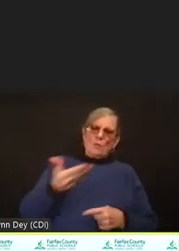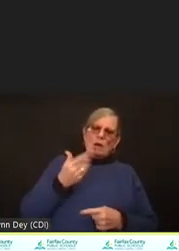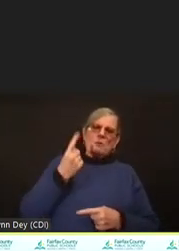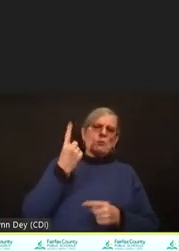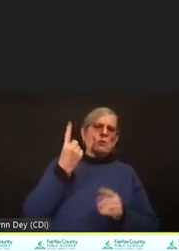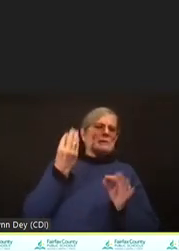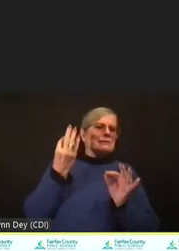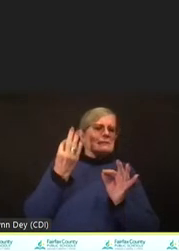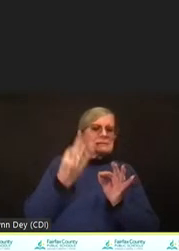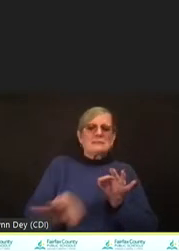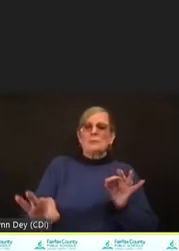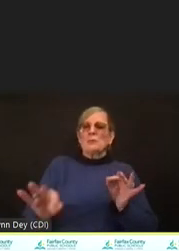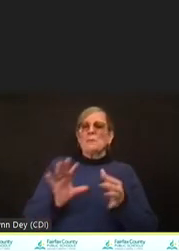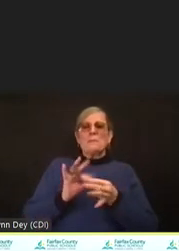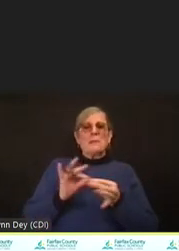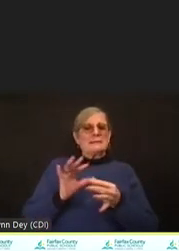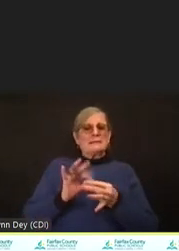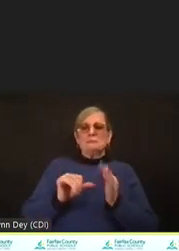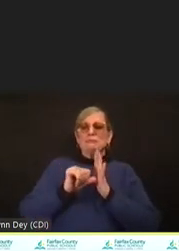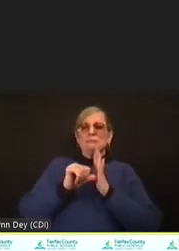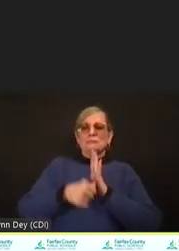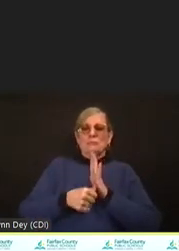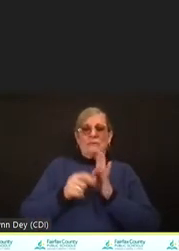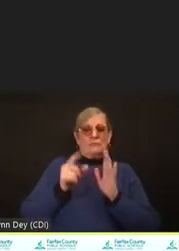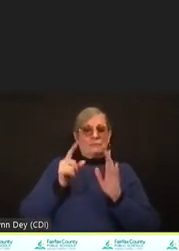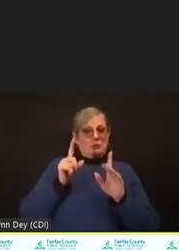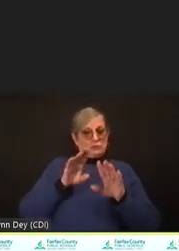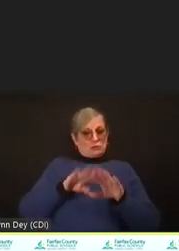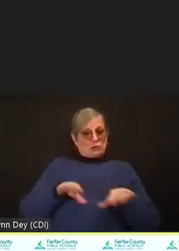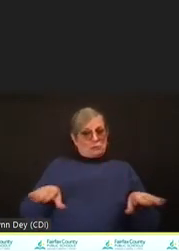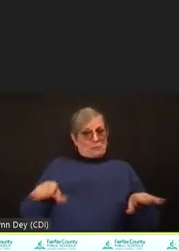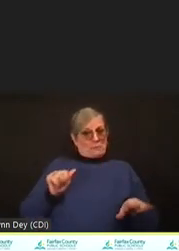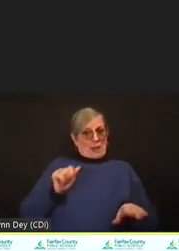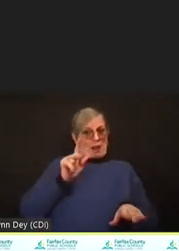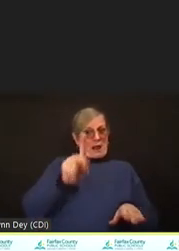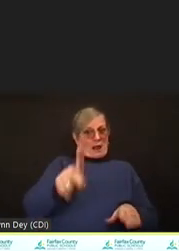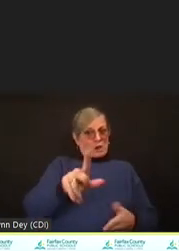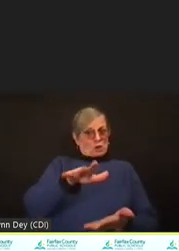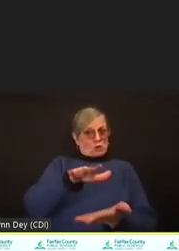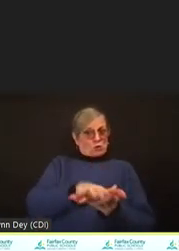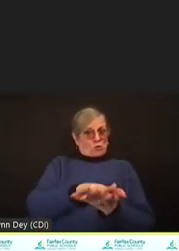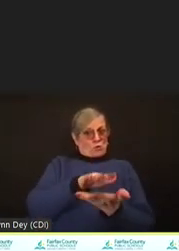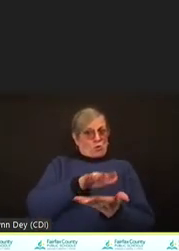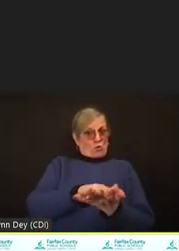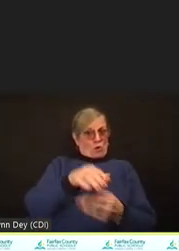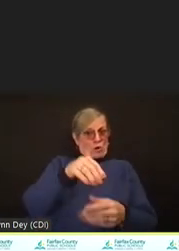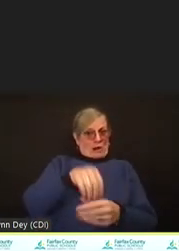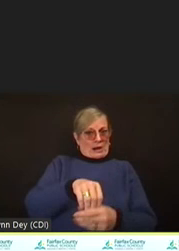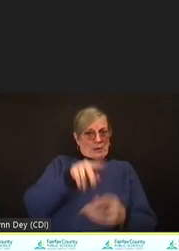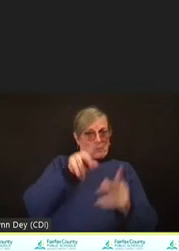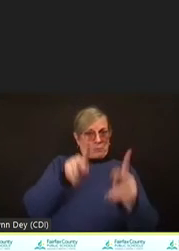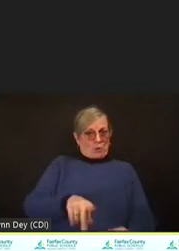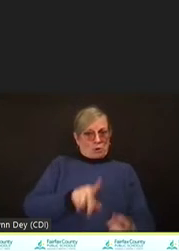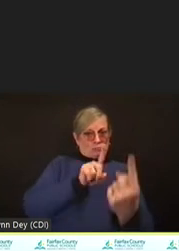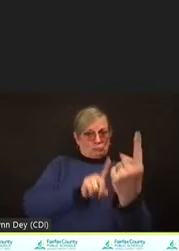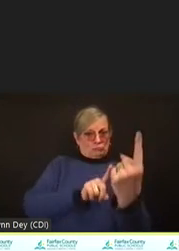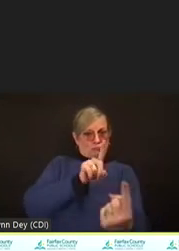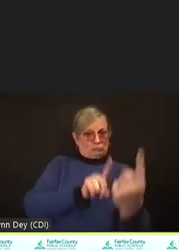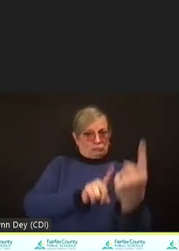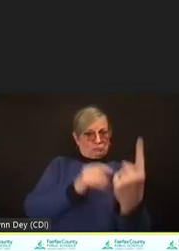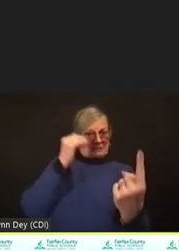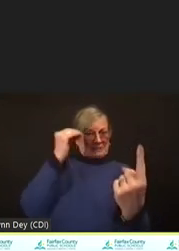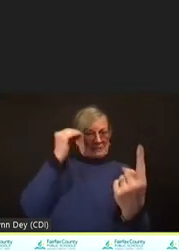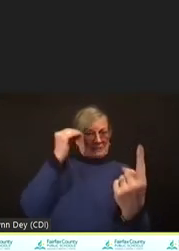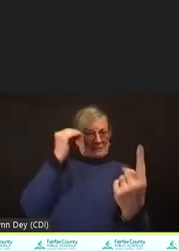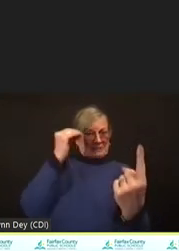our children return to schools tomorrow for in-person instruction, and we are proud of having 5 days of